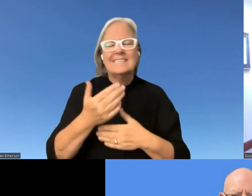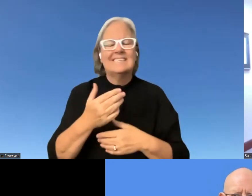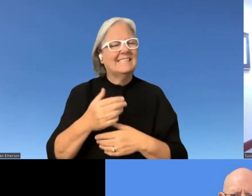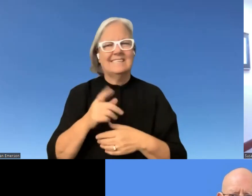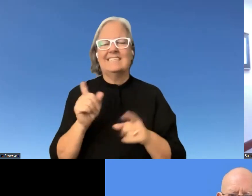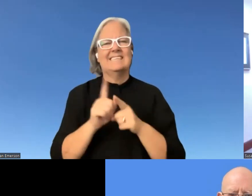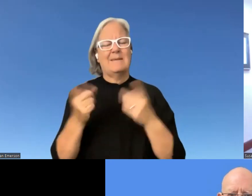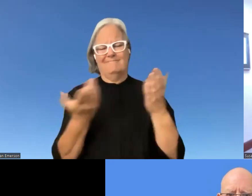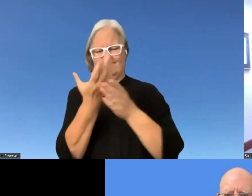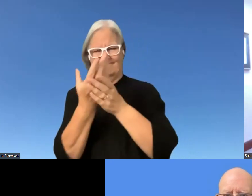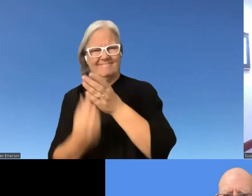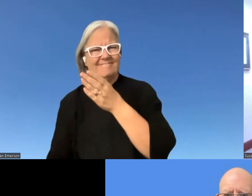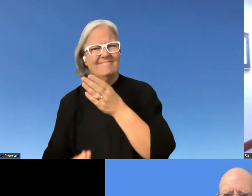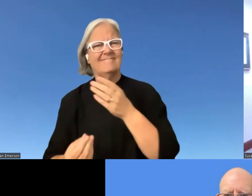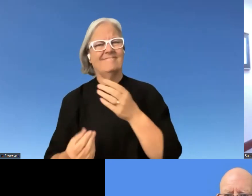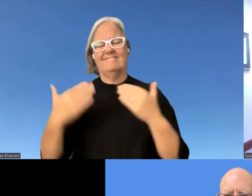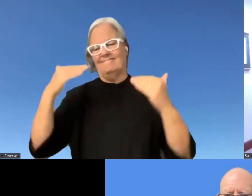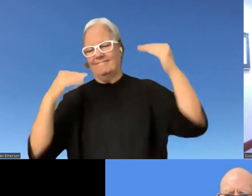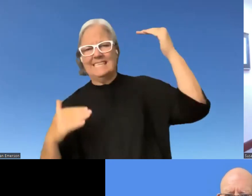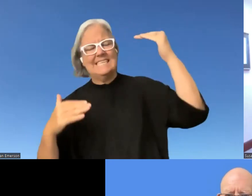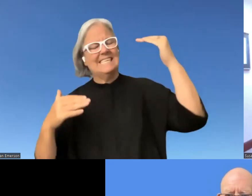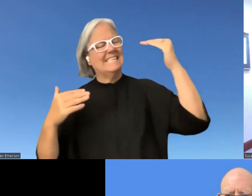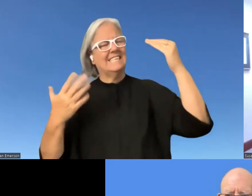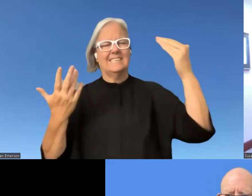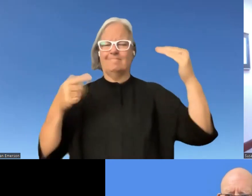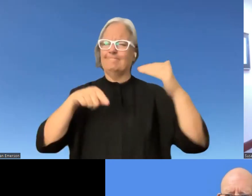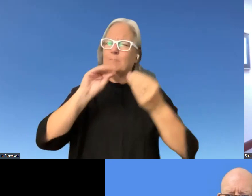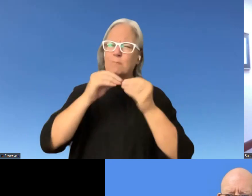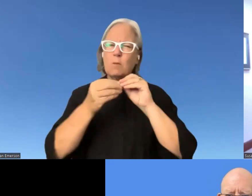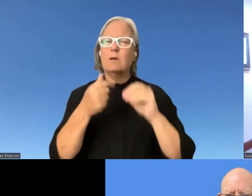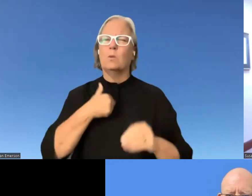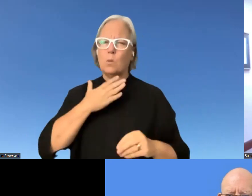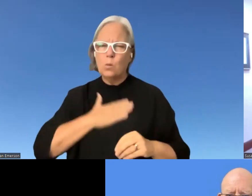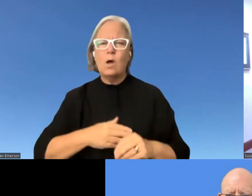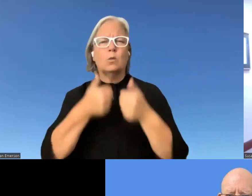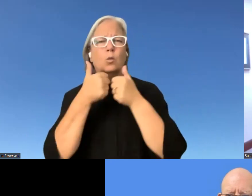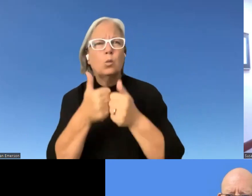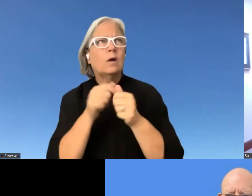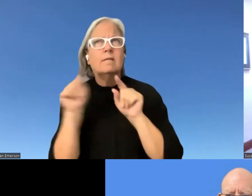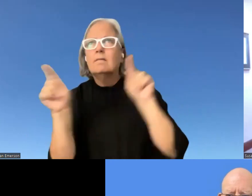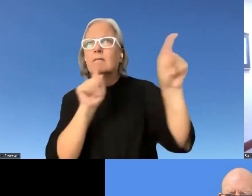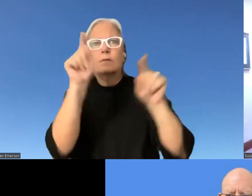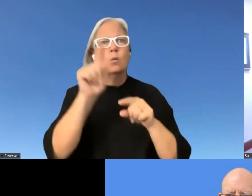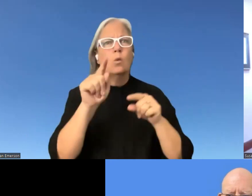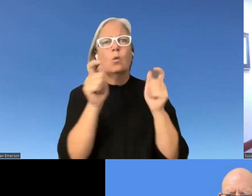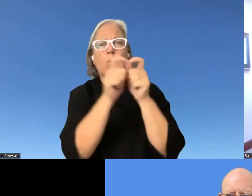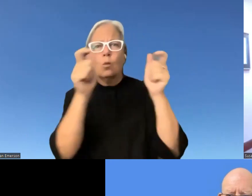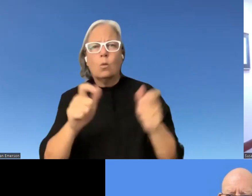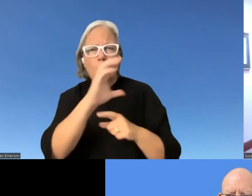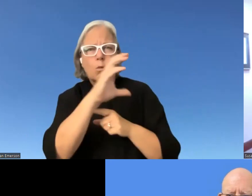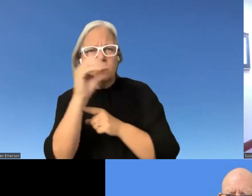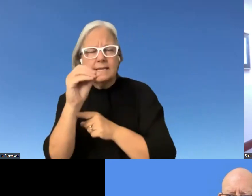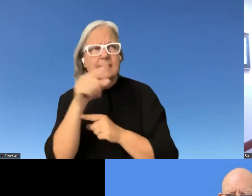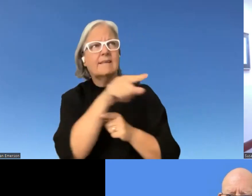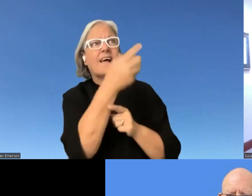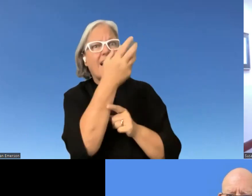and people in the disability sector. So we're looking for examples of where companies have come together in partnership with people